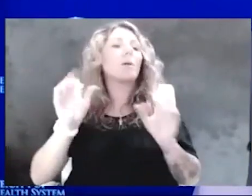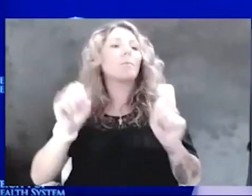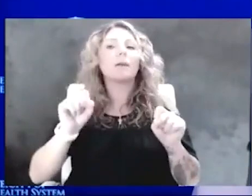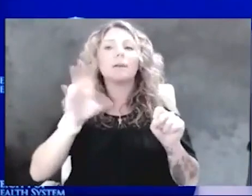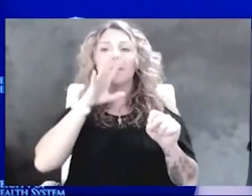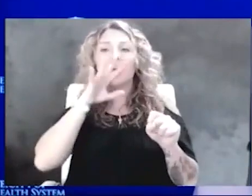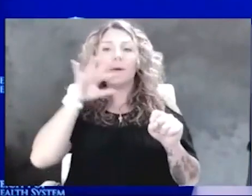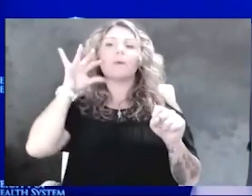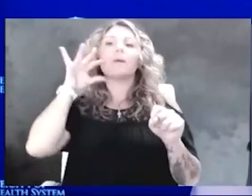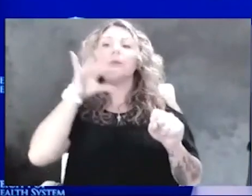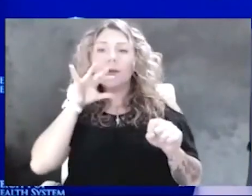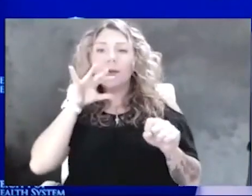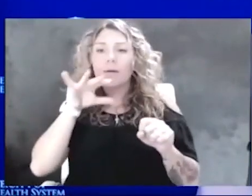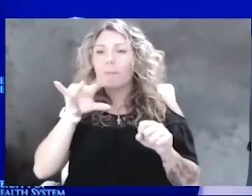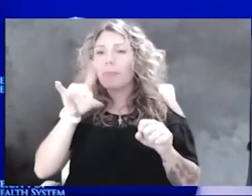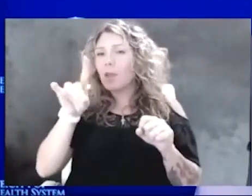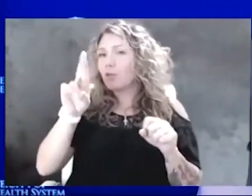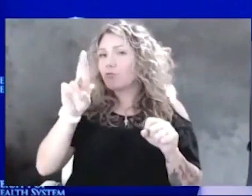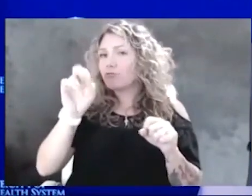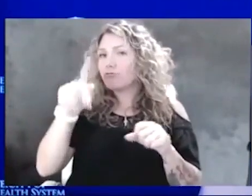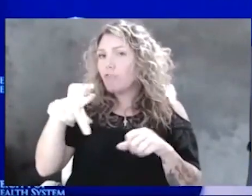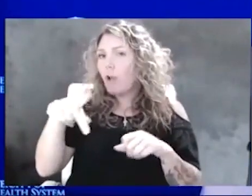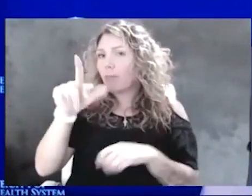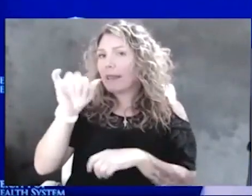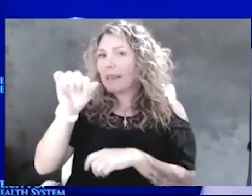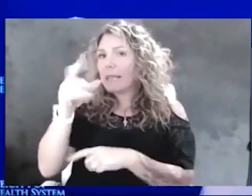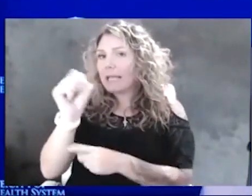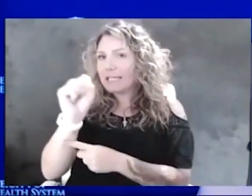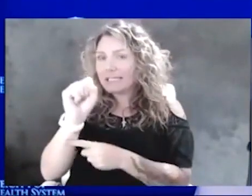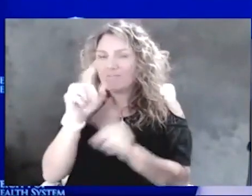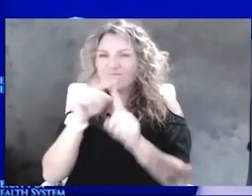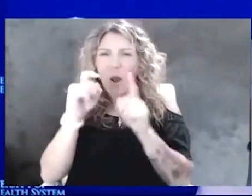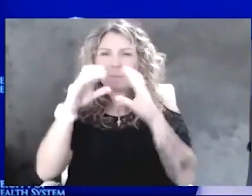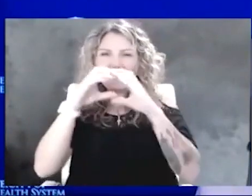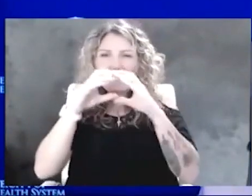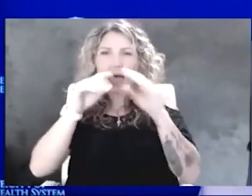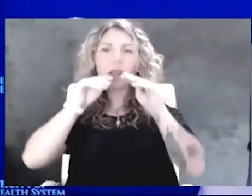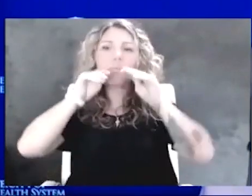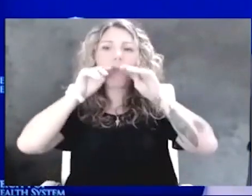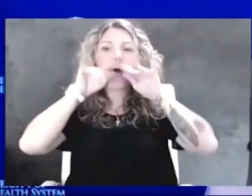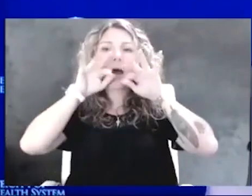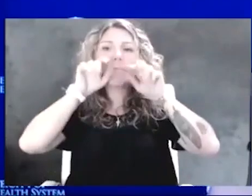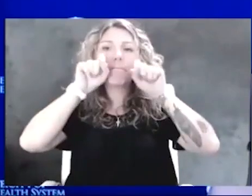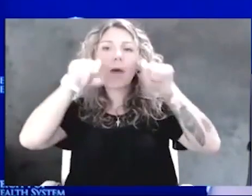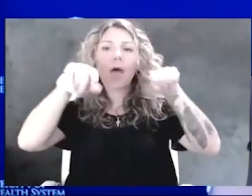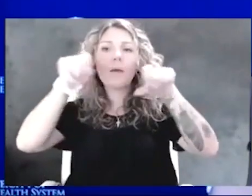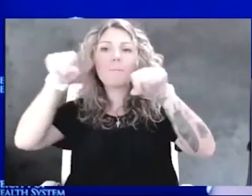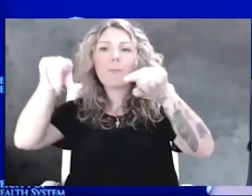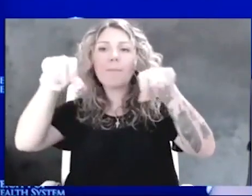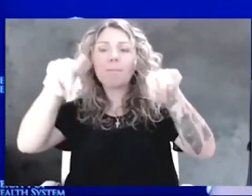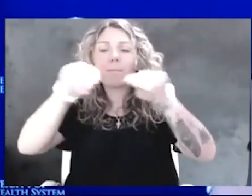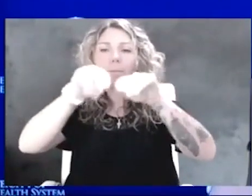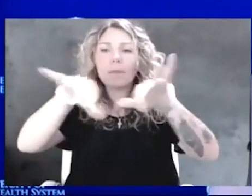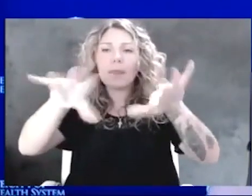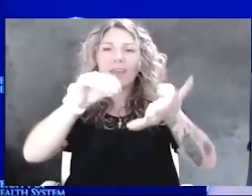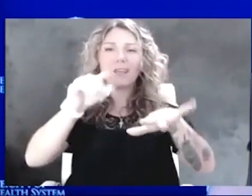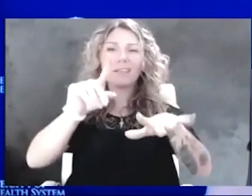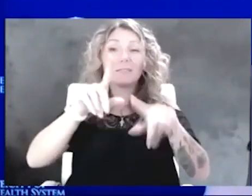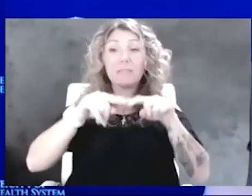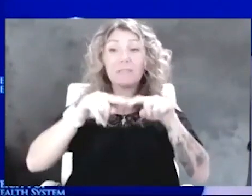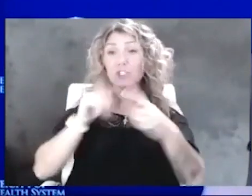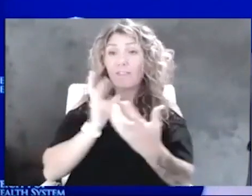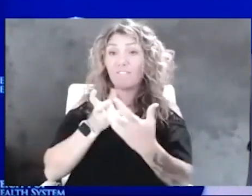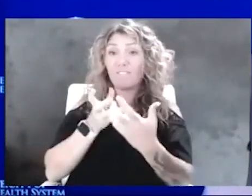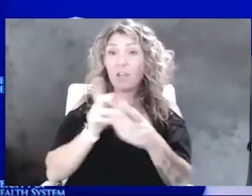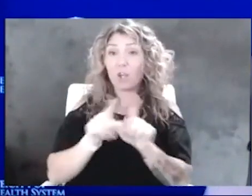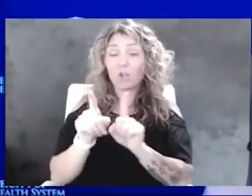droplets anywhere from 20 to 50%, depending on the cloth mask, but also depending on the fit. And we talked about this yesterday, how